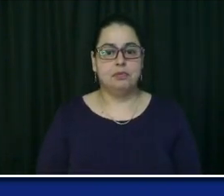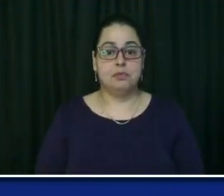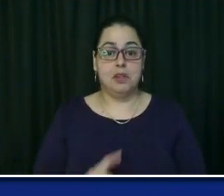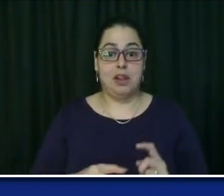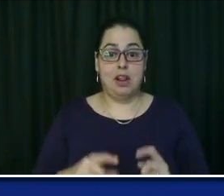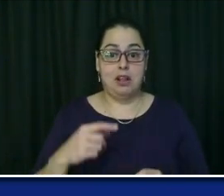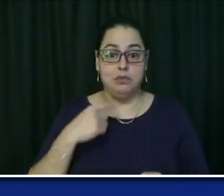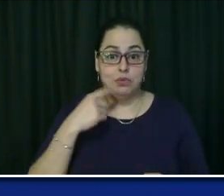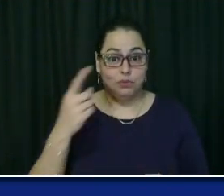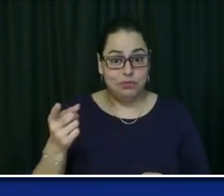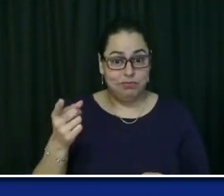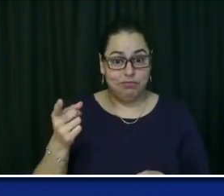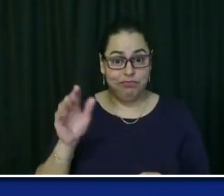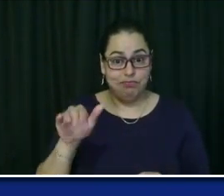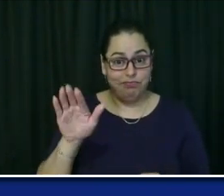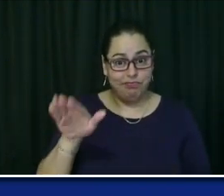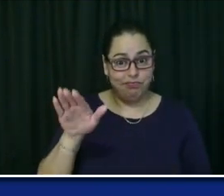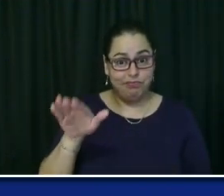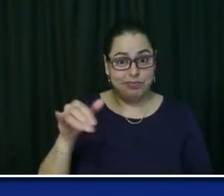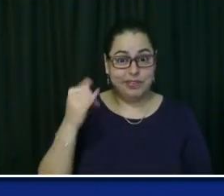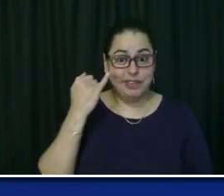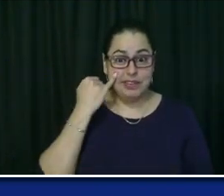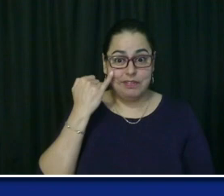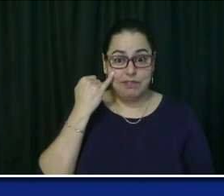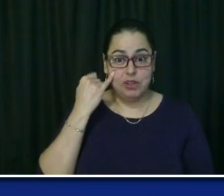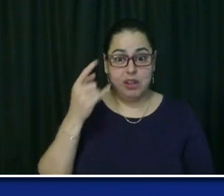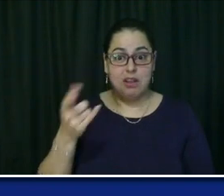it and follow it, because we got it right.